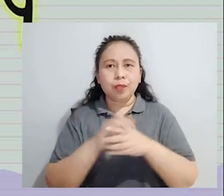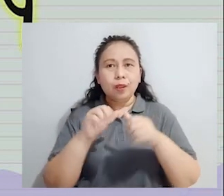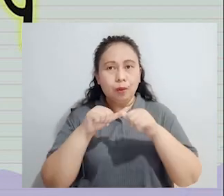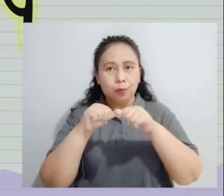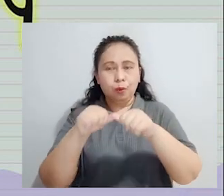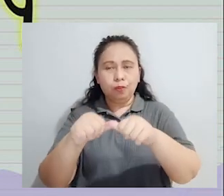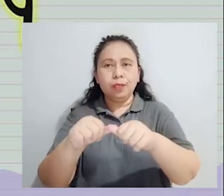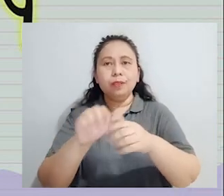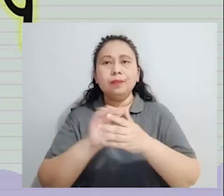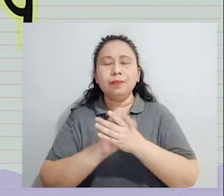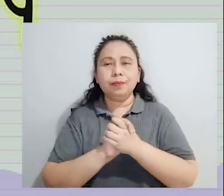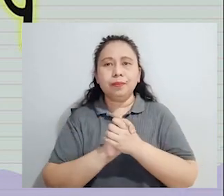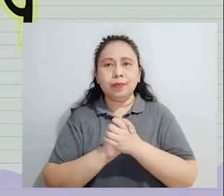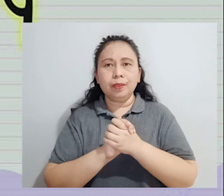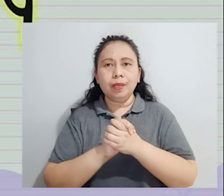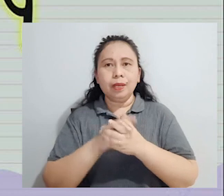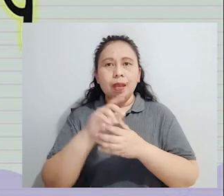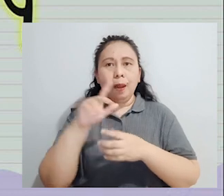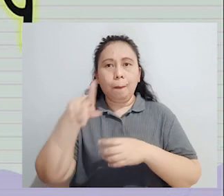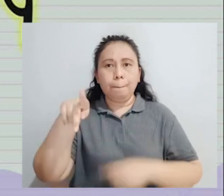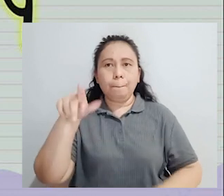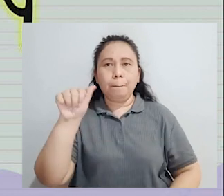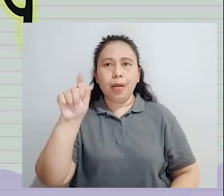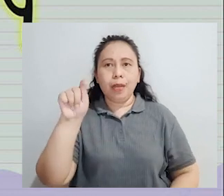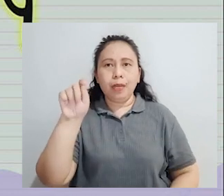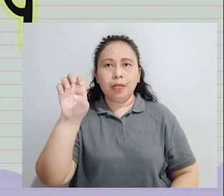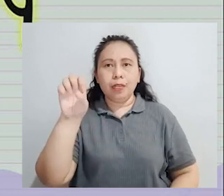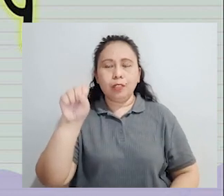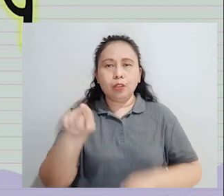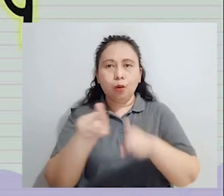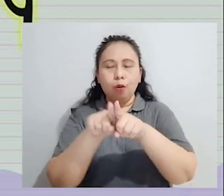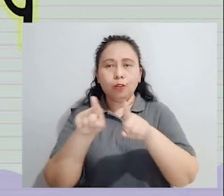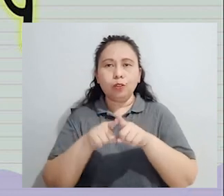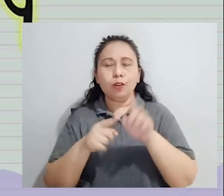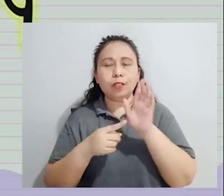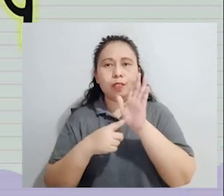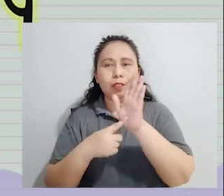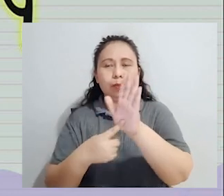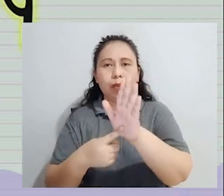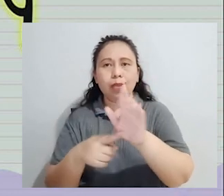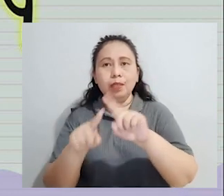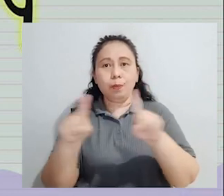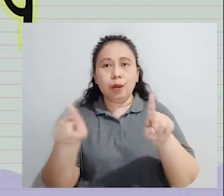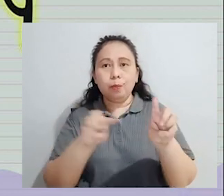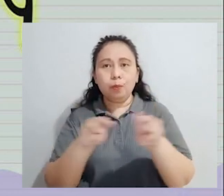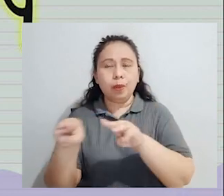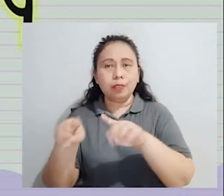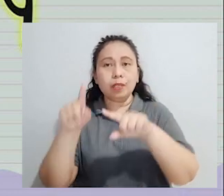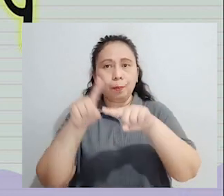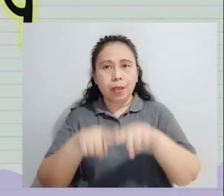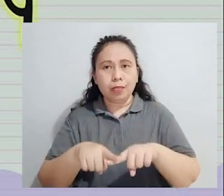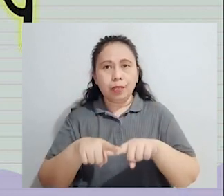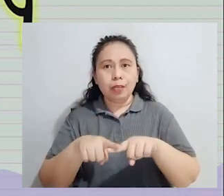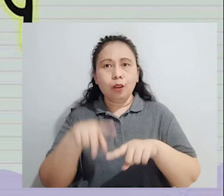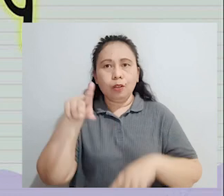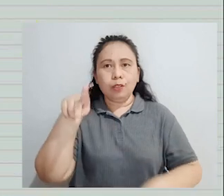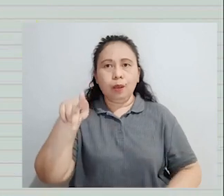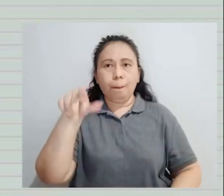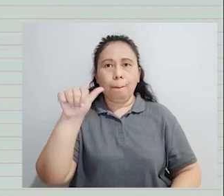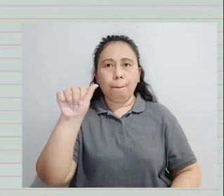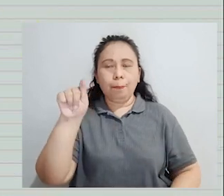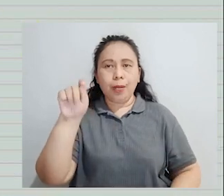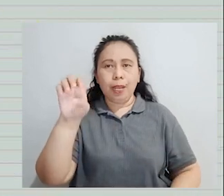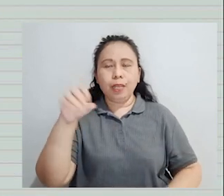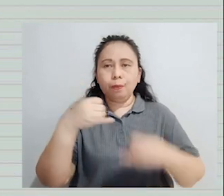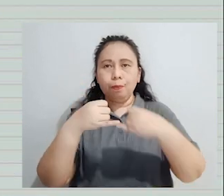Moving forward, tectonic plates also display different movements depending on the plate boundary. The